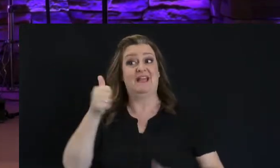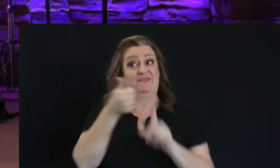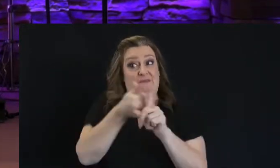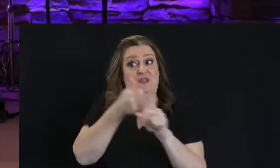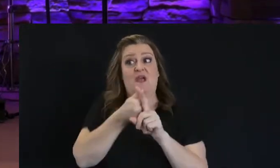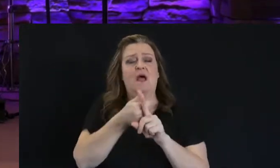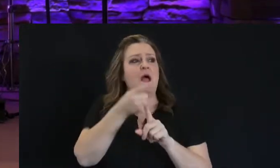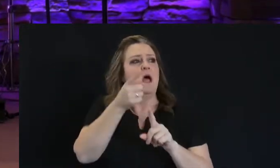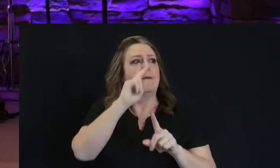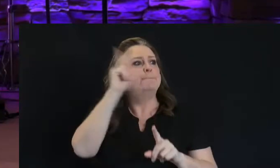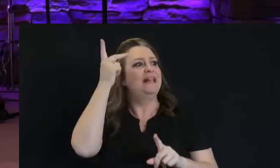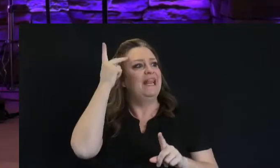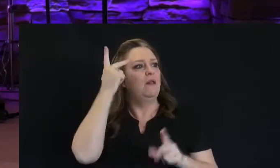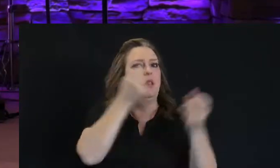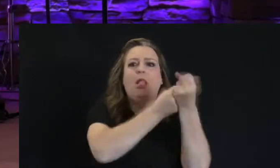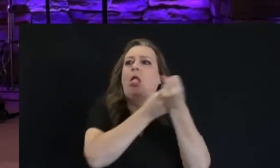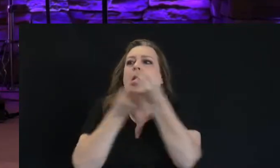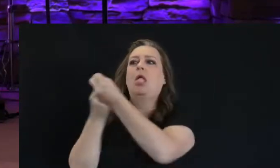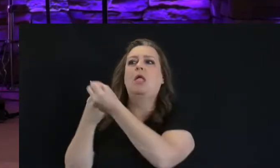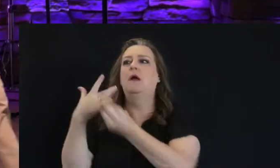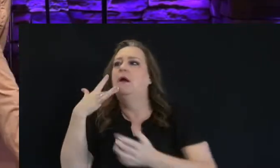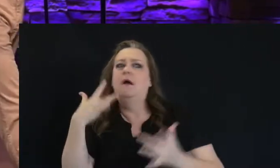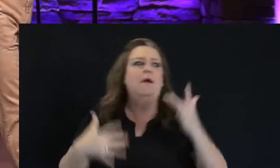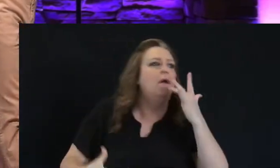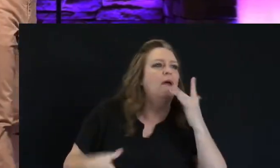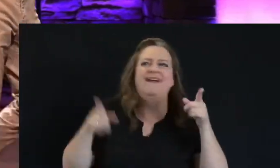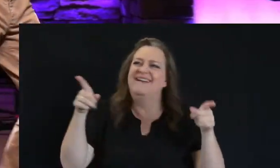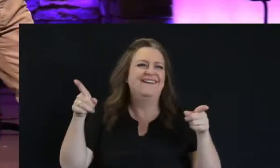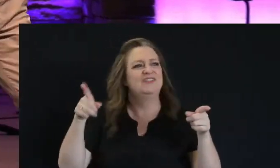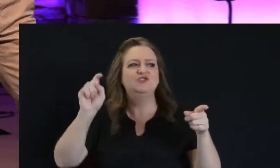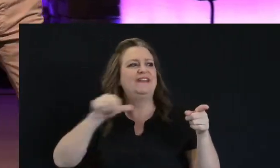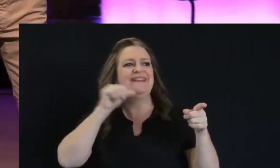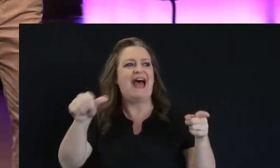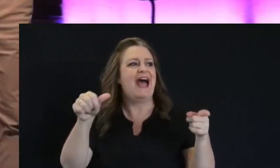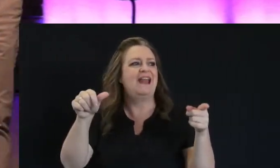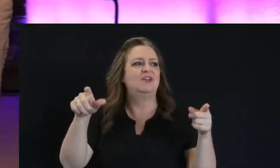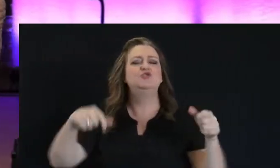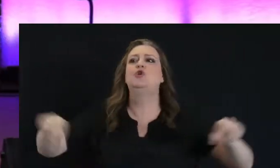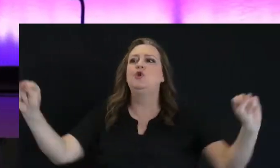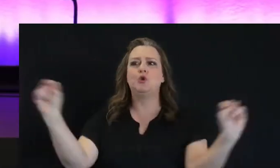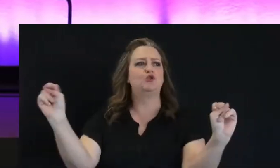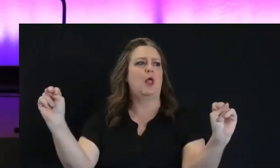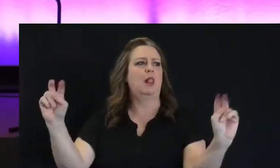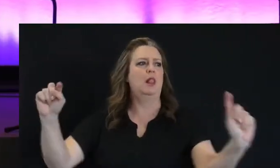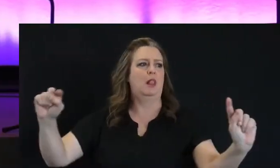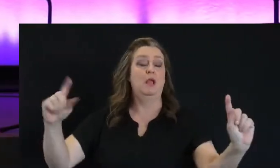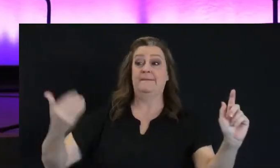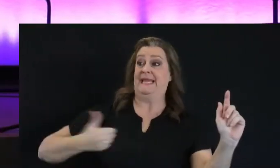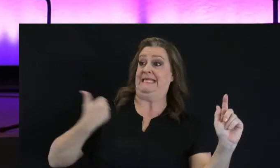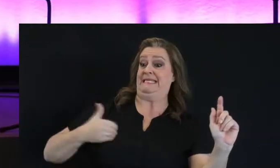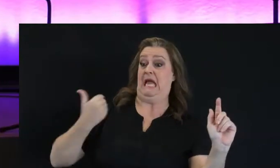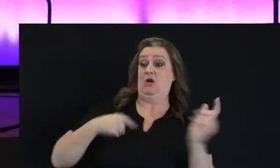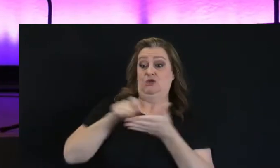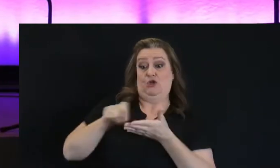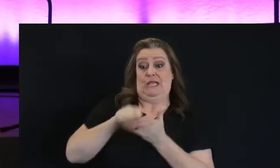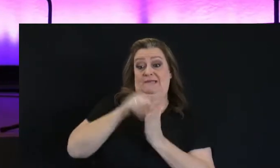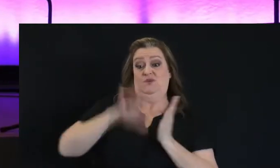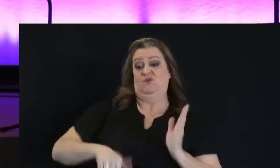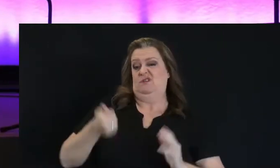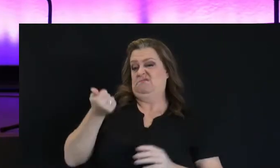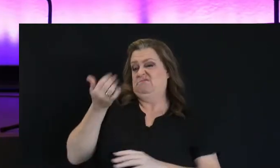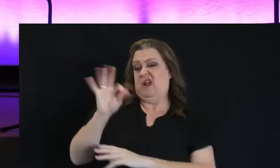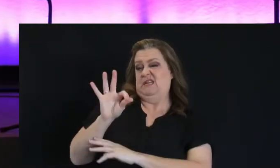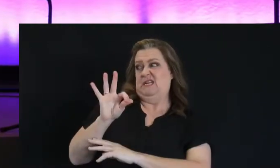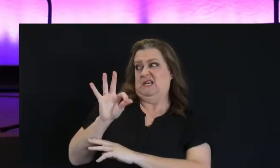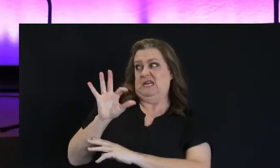for being so politically partisan themselves. Listen, when I was a young journalism student in 1989, 90, 91, 92,